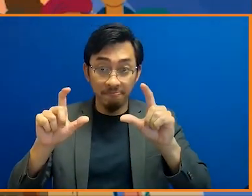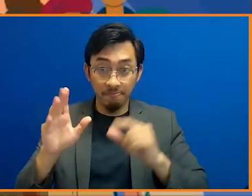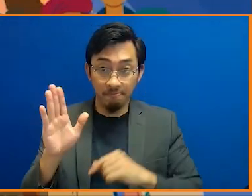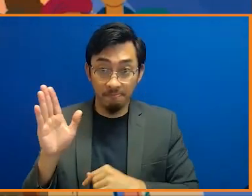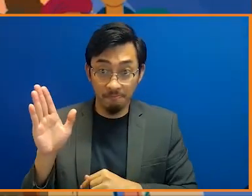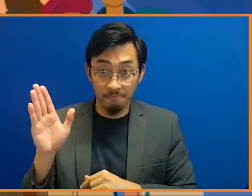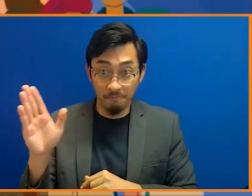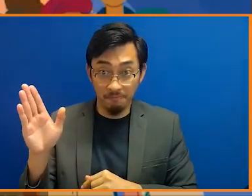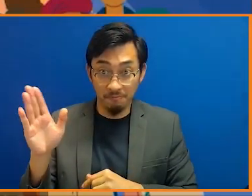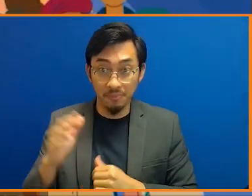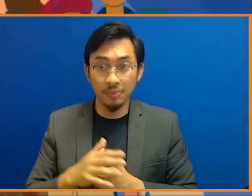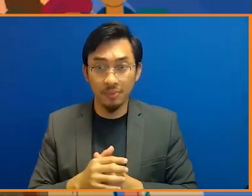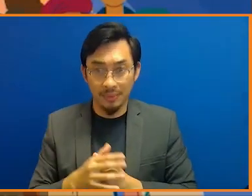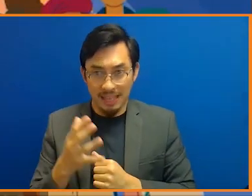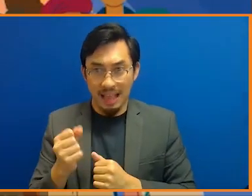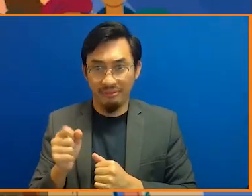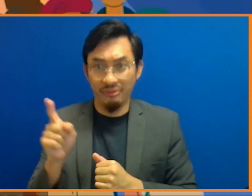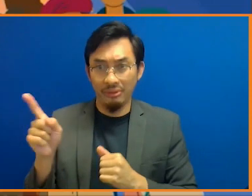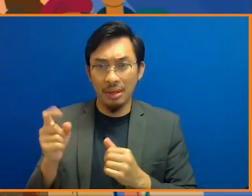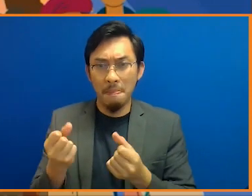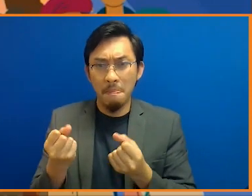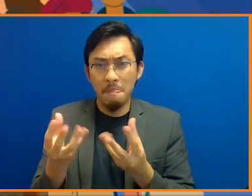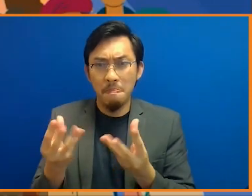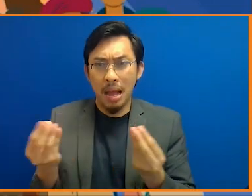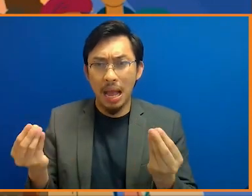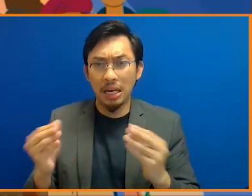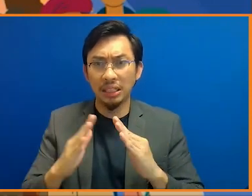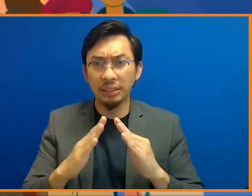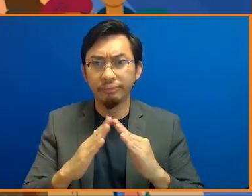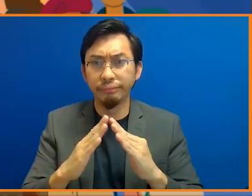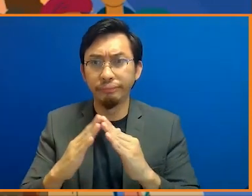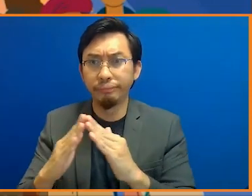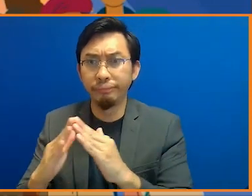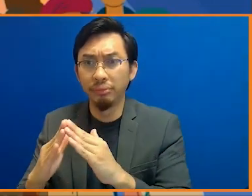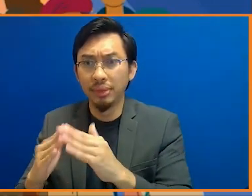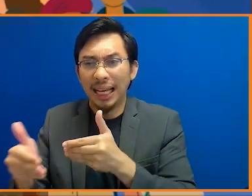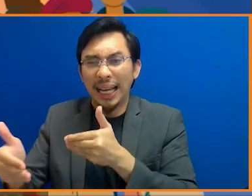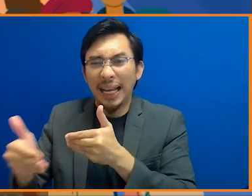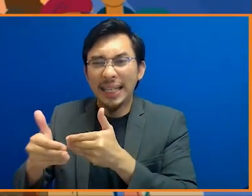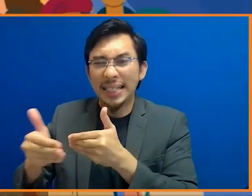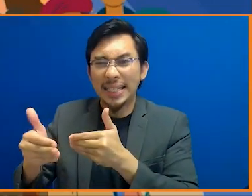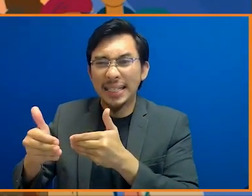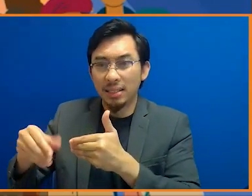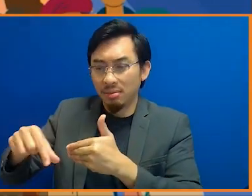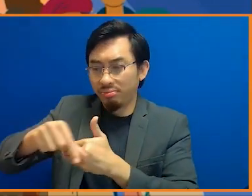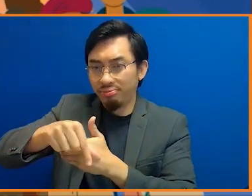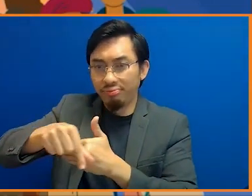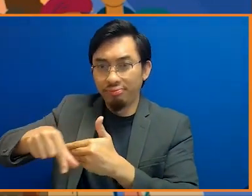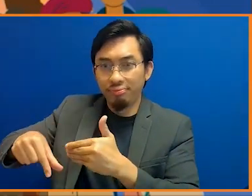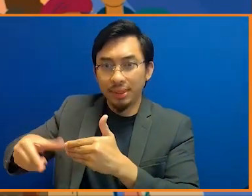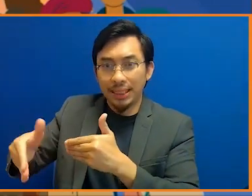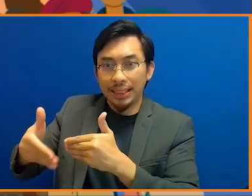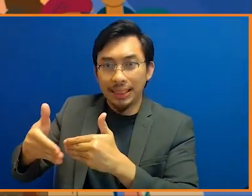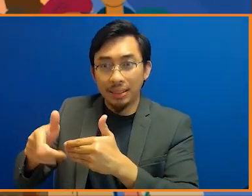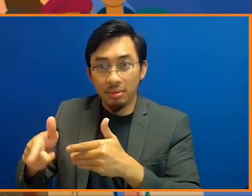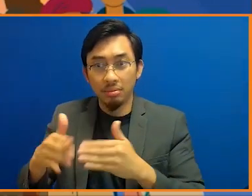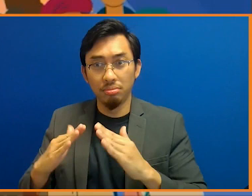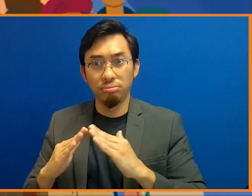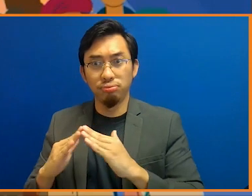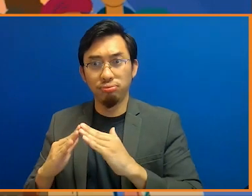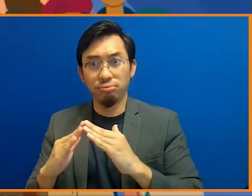this picture, still there are many houses just next to a canal over here.